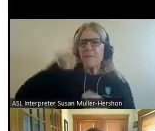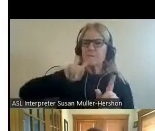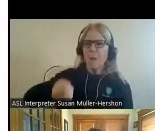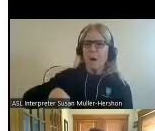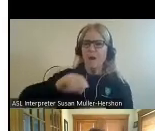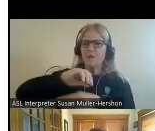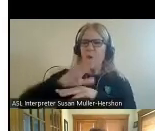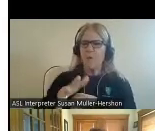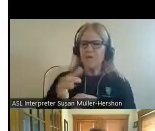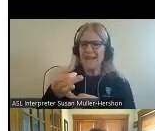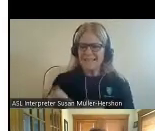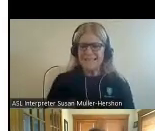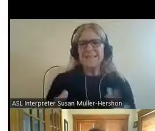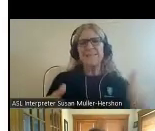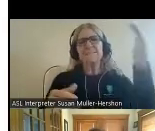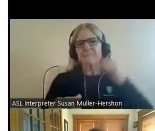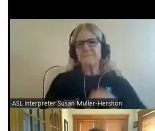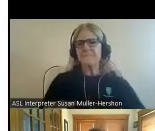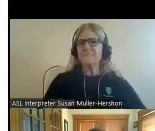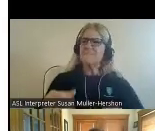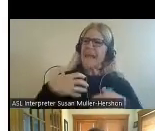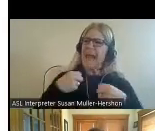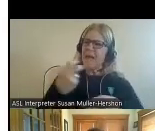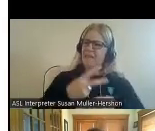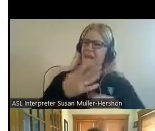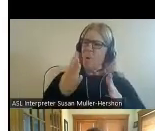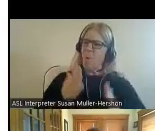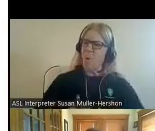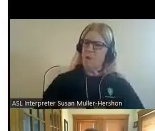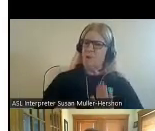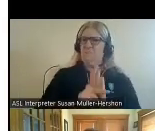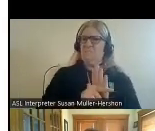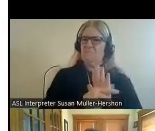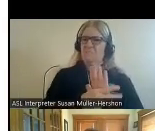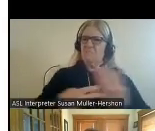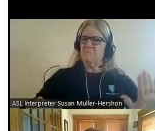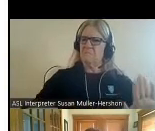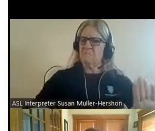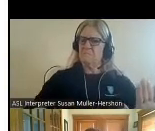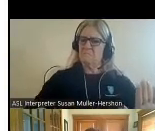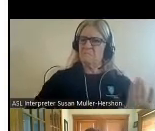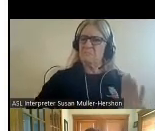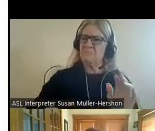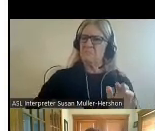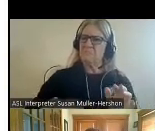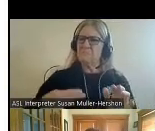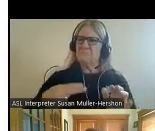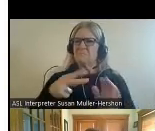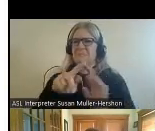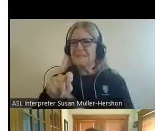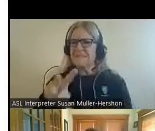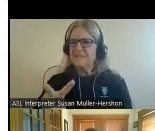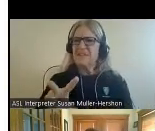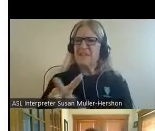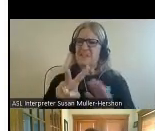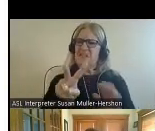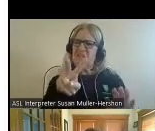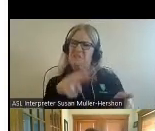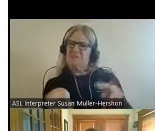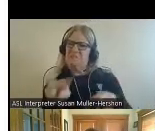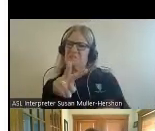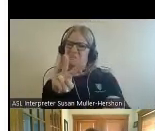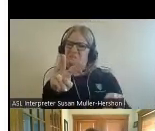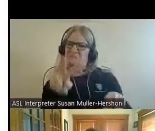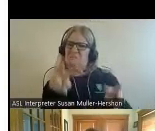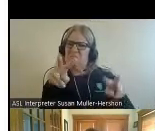overall stigma associated with being a healthcare worker or acceptance, sort of the media coverage, institutional factors such